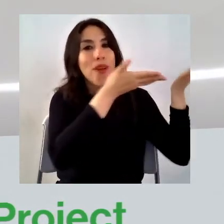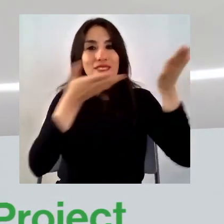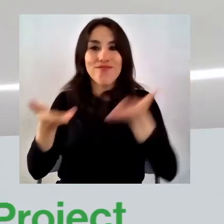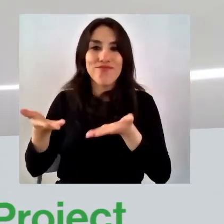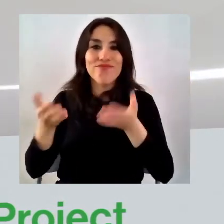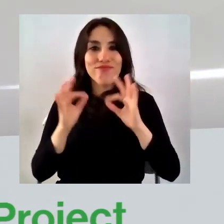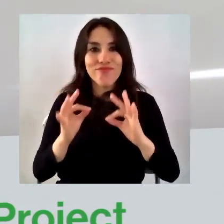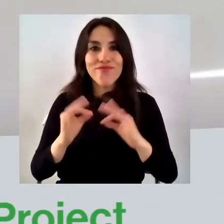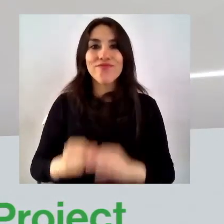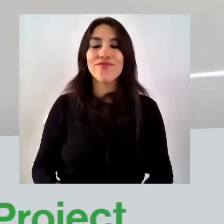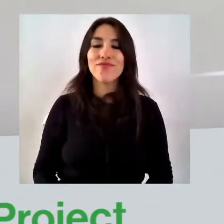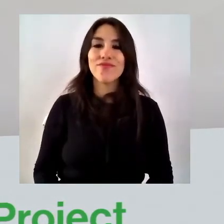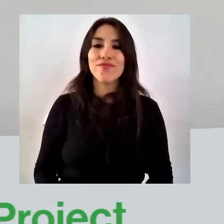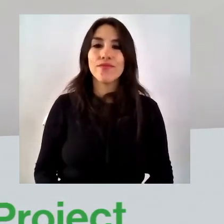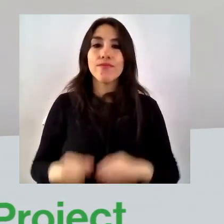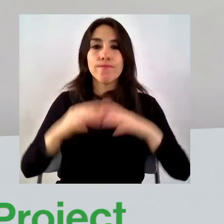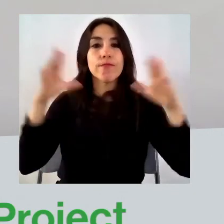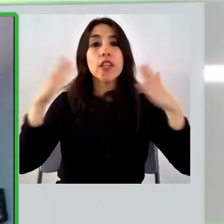Thank you. Thank you so much.